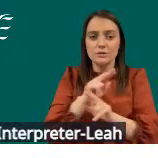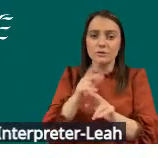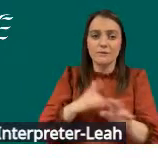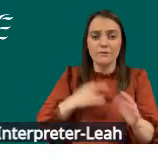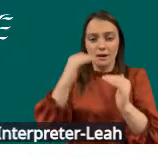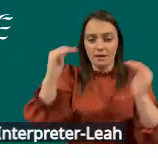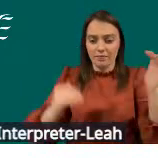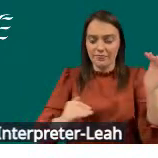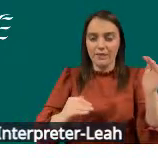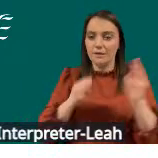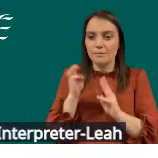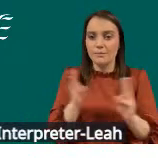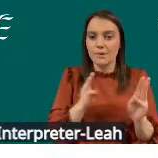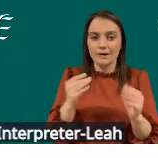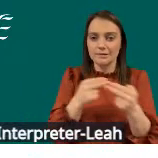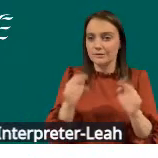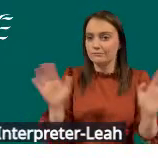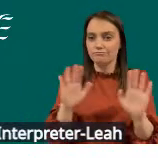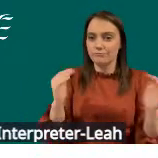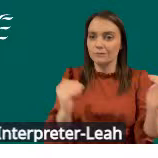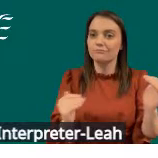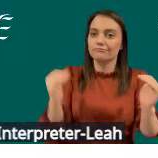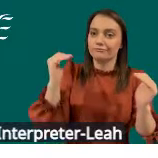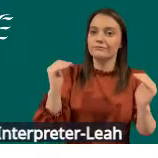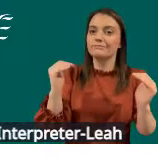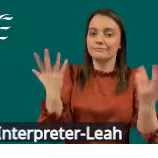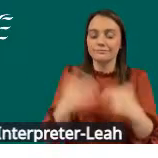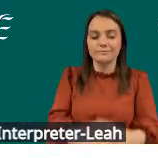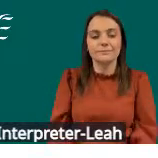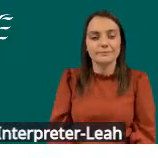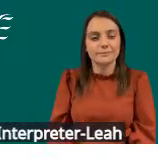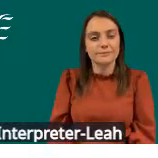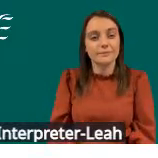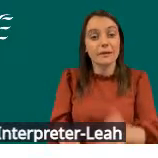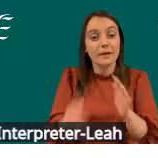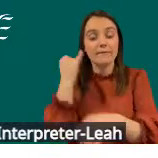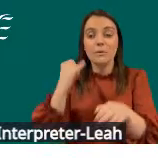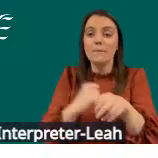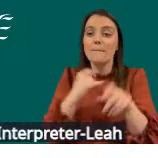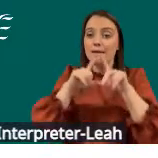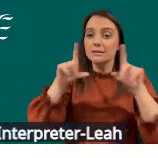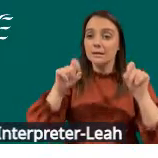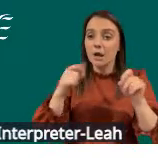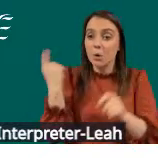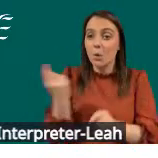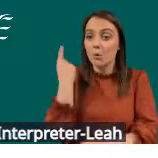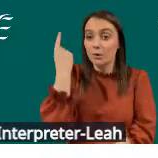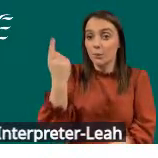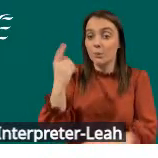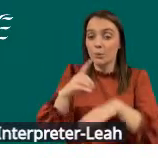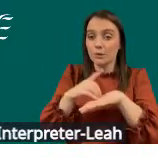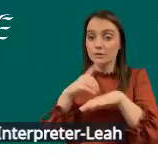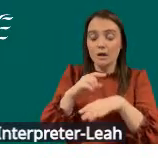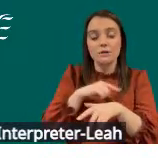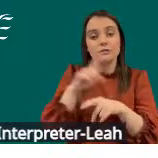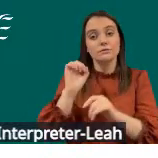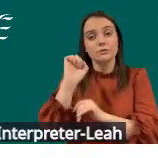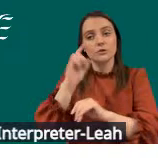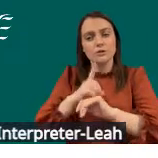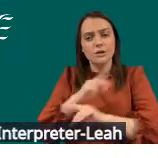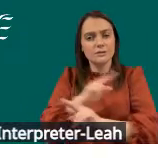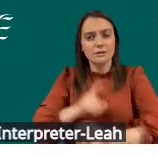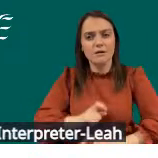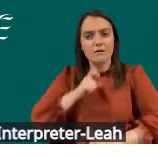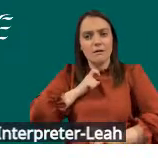practice nurse. Of course, if you have a medical card and you only have one doctor and your doctor isn't very confident with